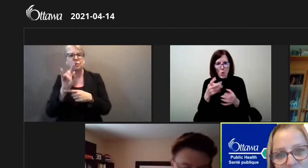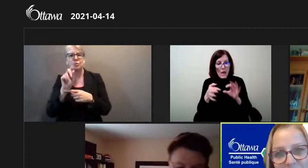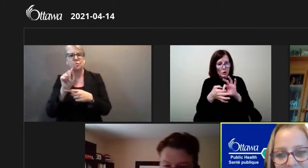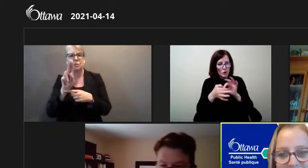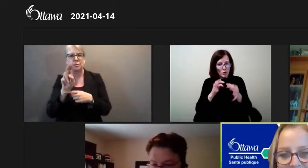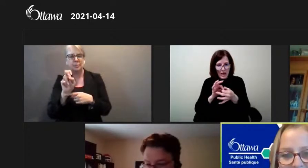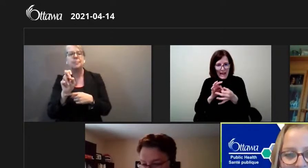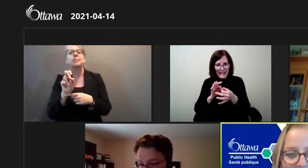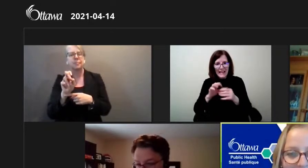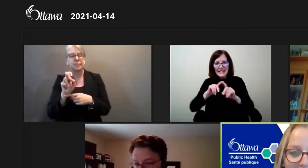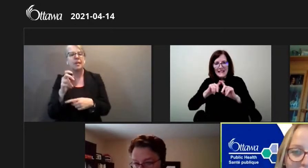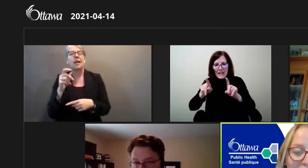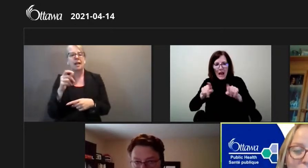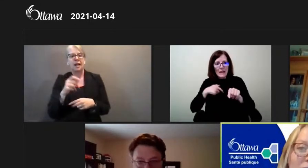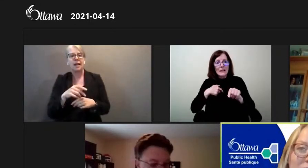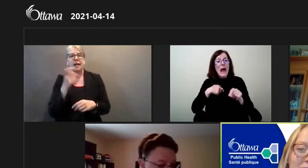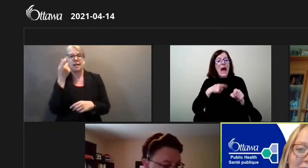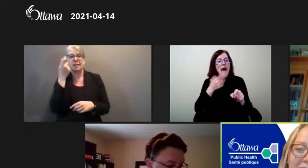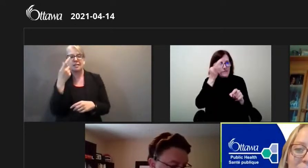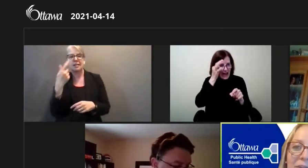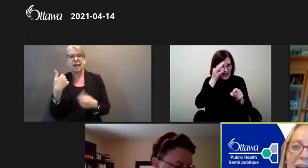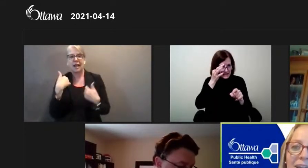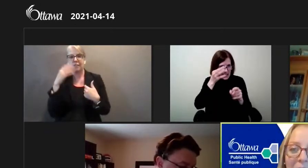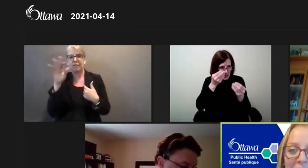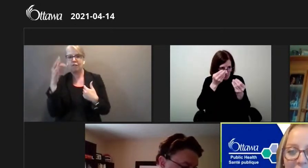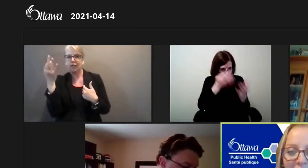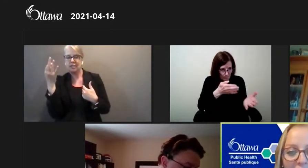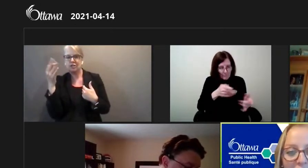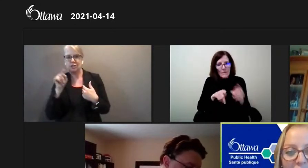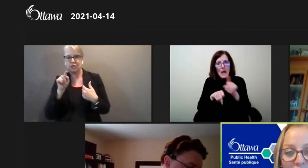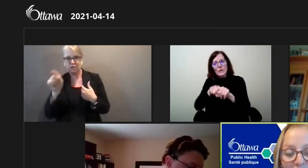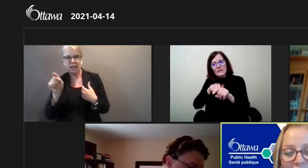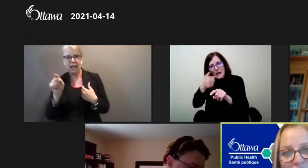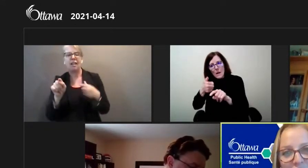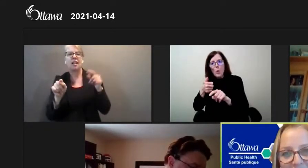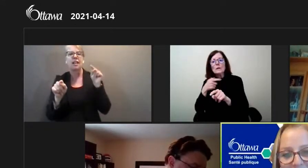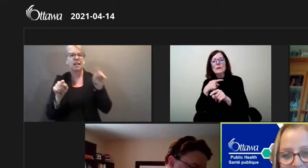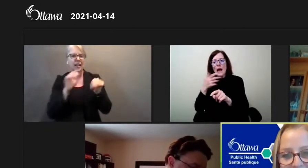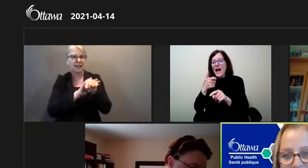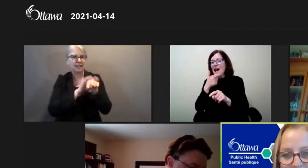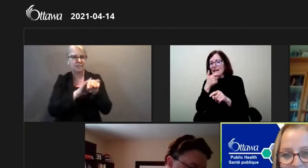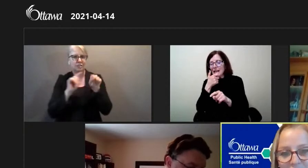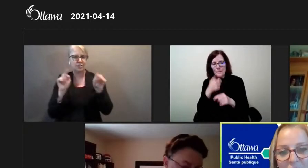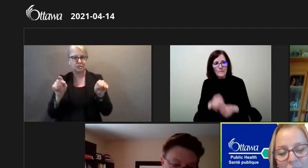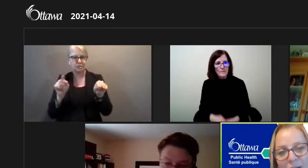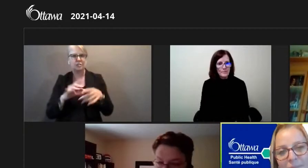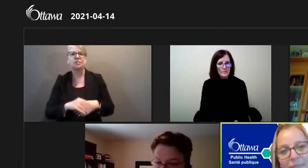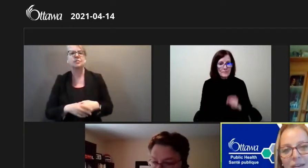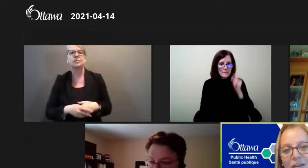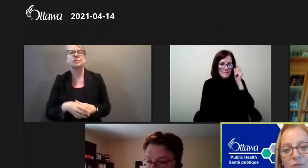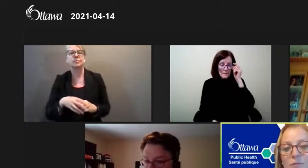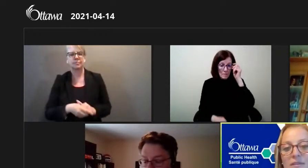that we have a French-speaking YouTube channel and an English-speaking YouTube.